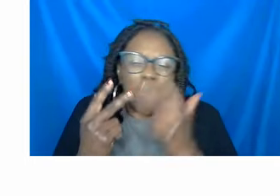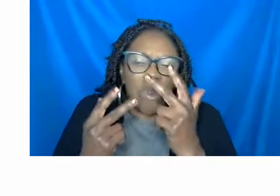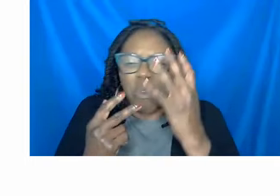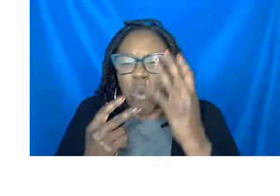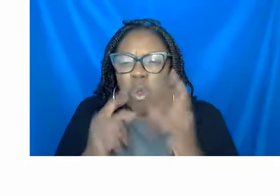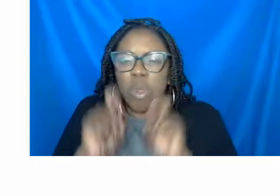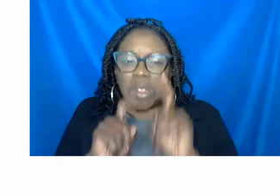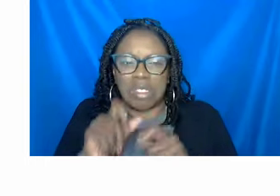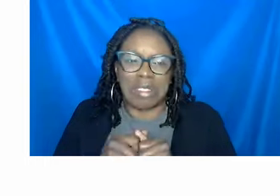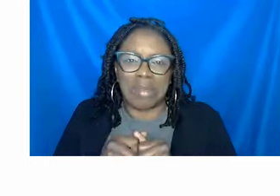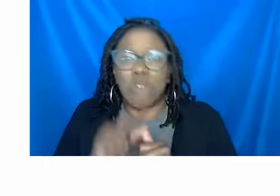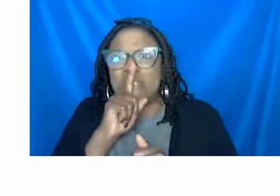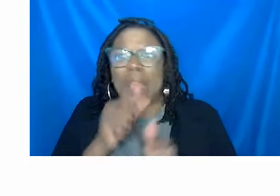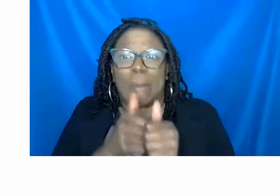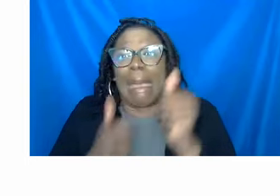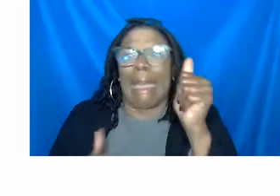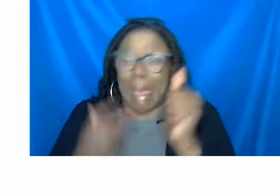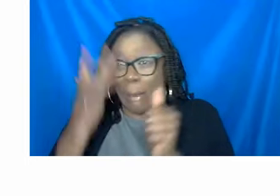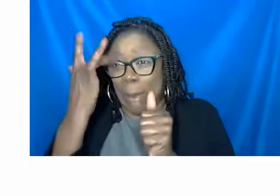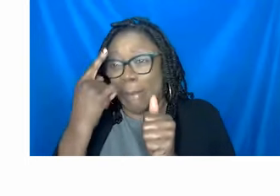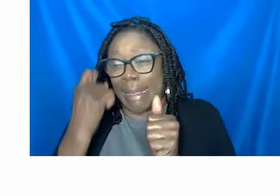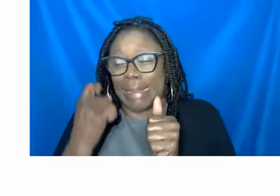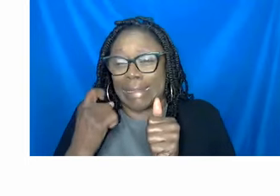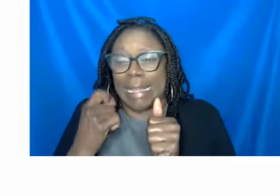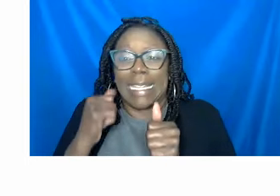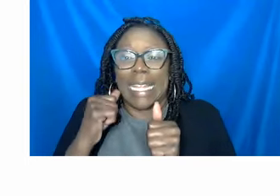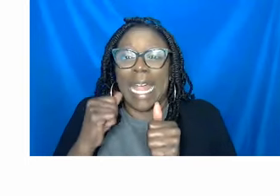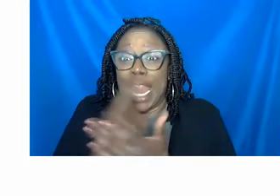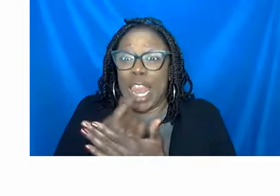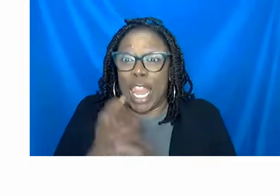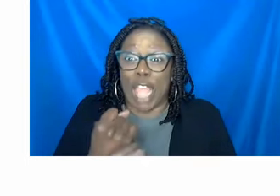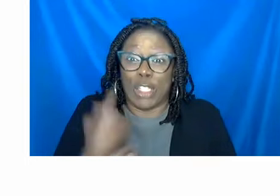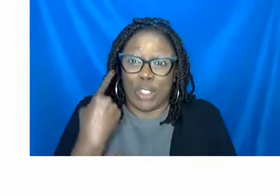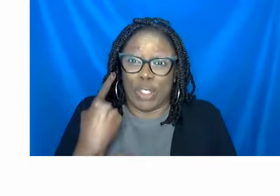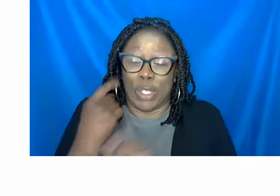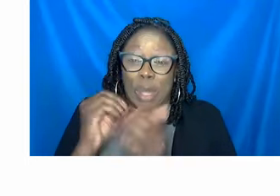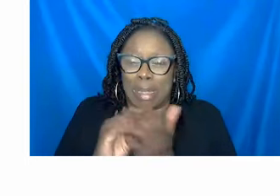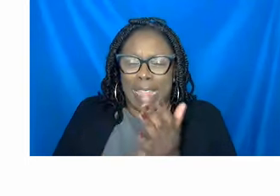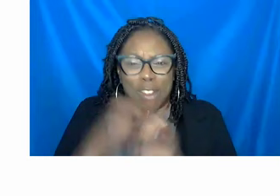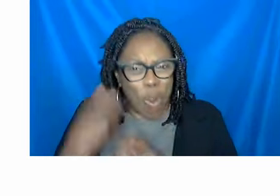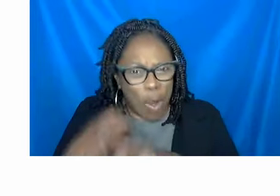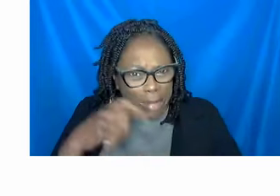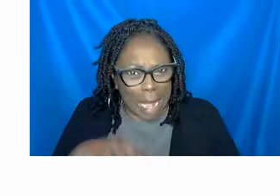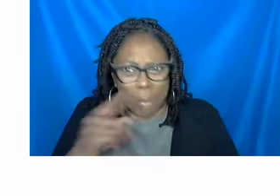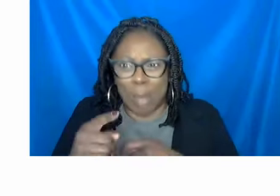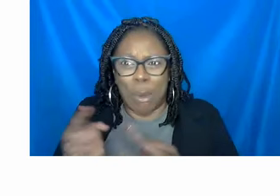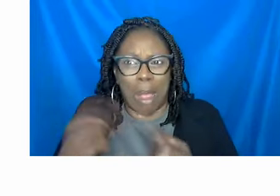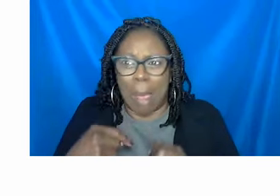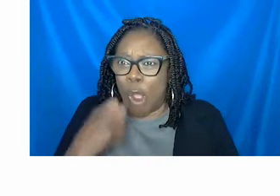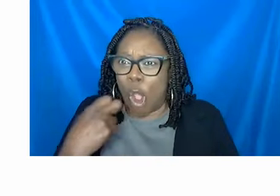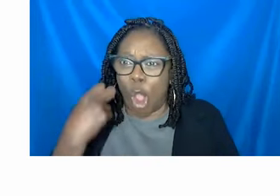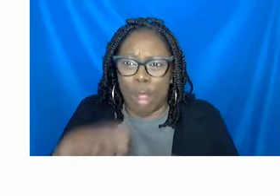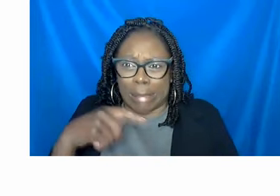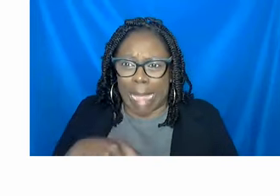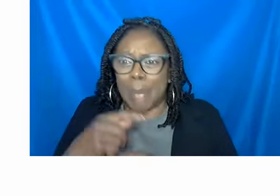I'm a day late and a dollar short because I put that in. Last year, I remember they're having hard time having people come. And it was like, try to